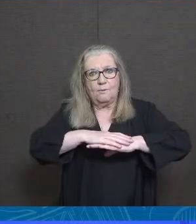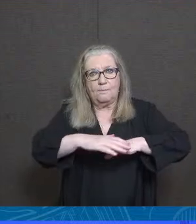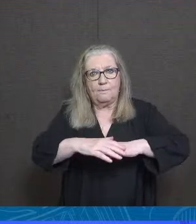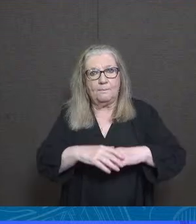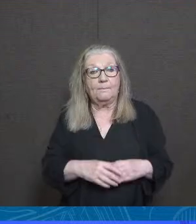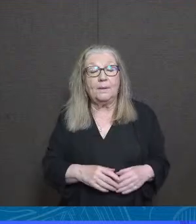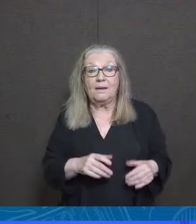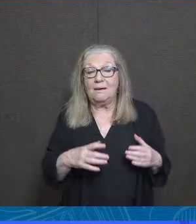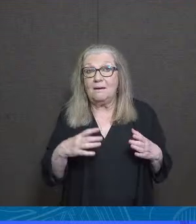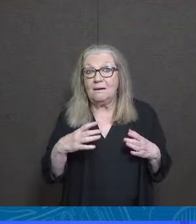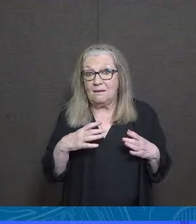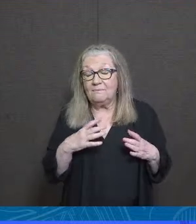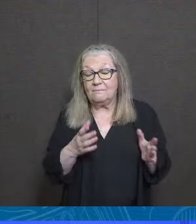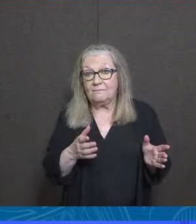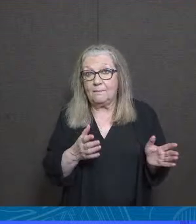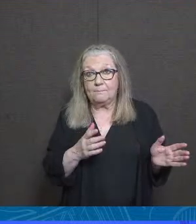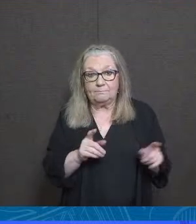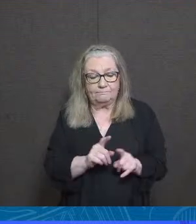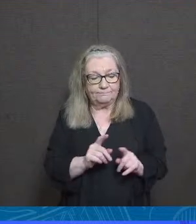response capabilities,